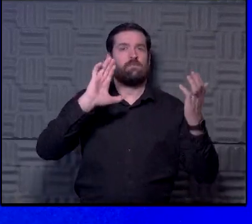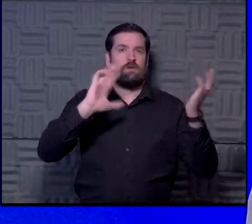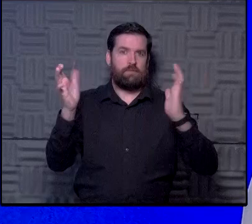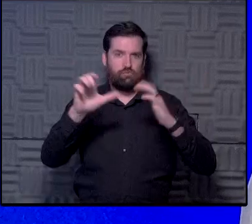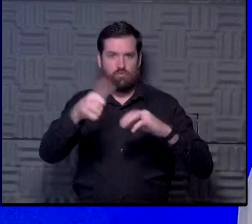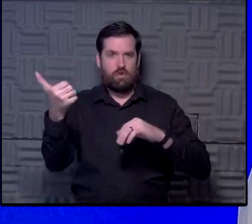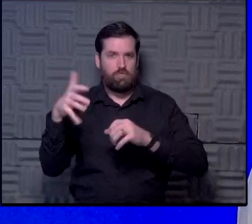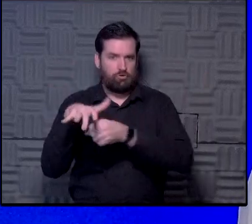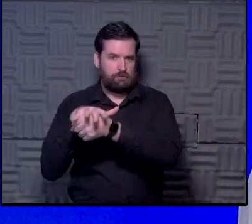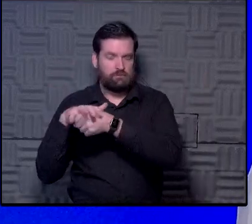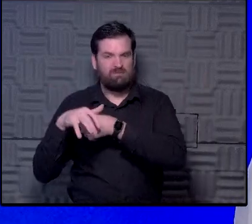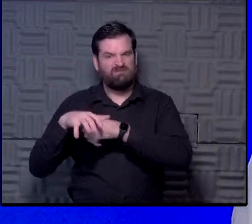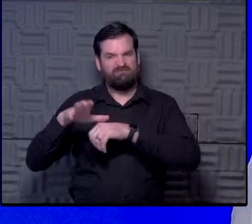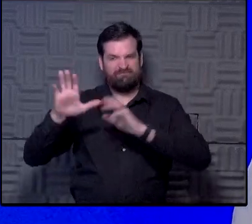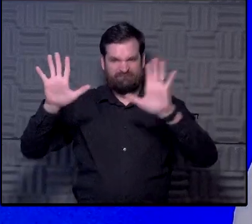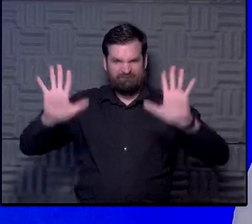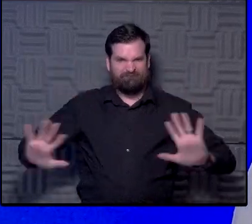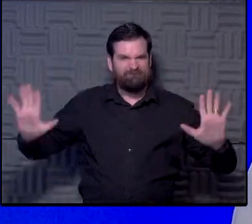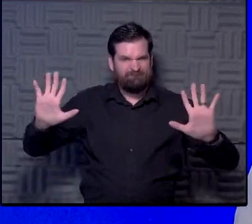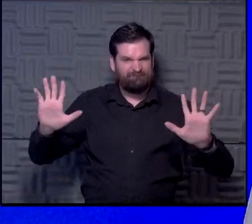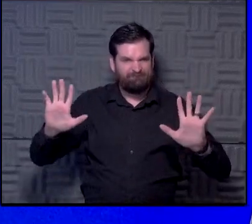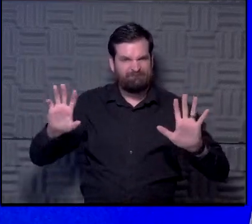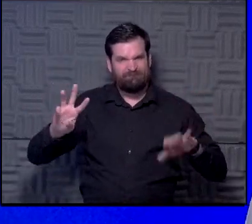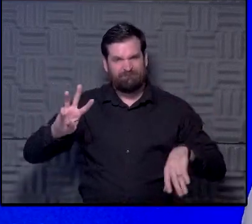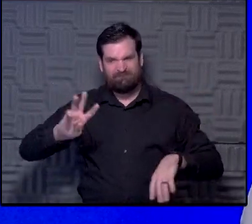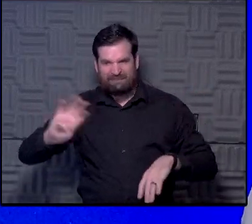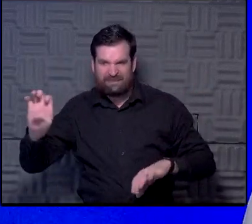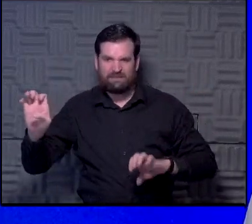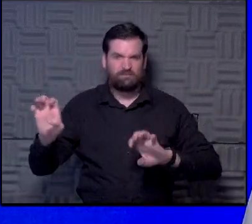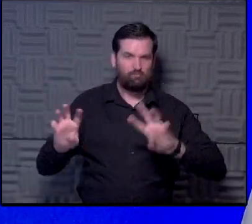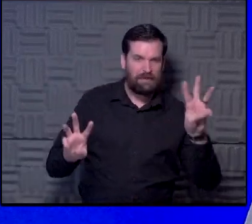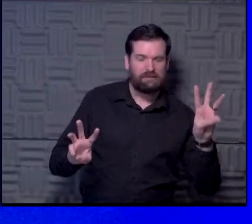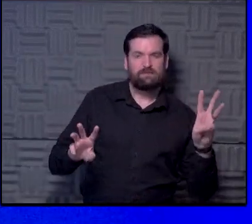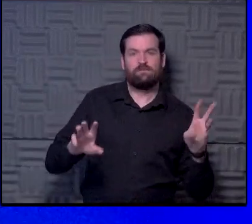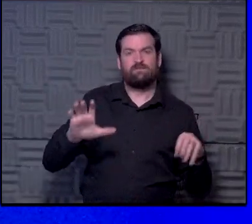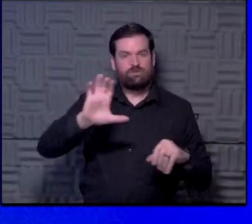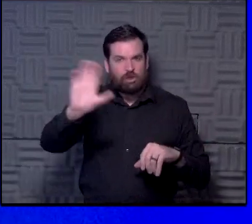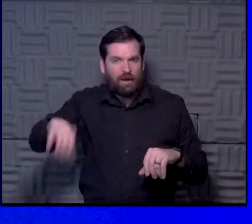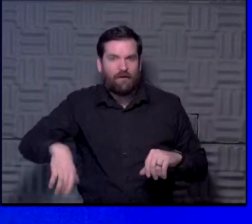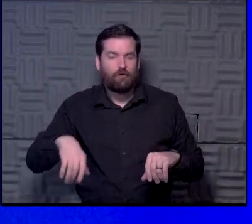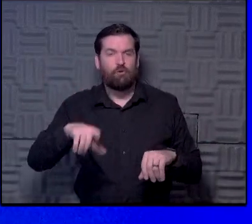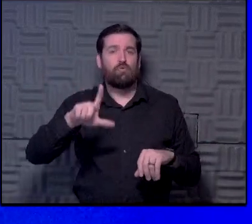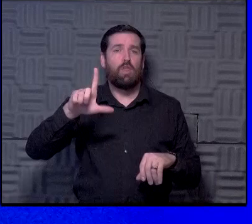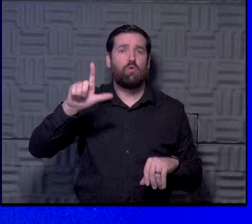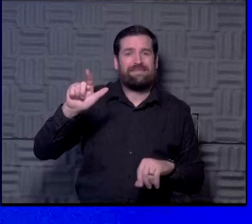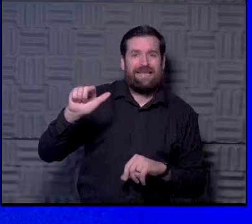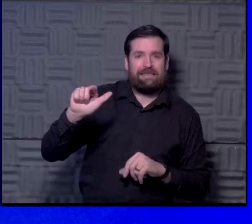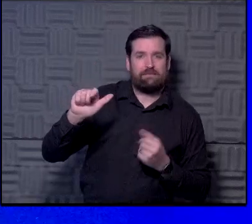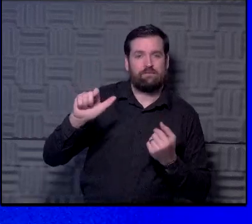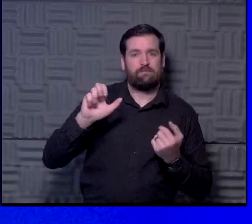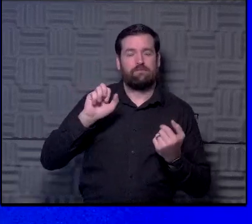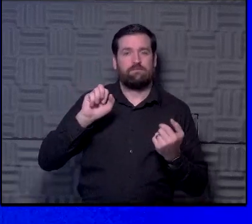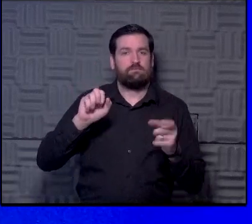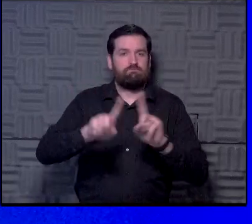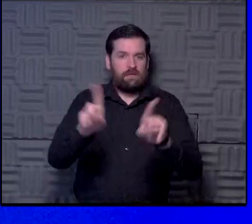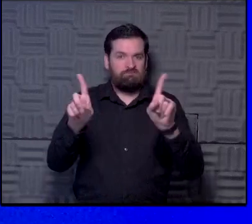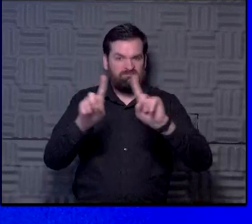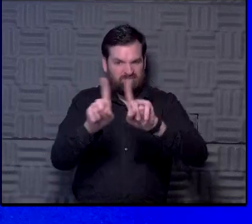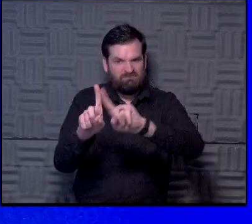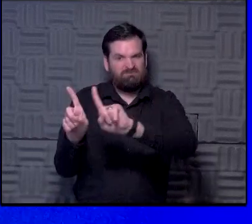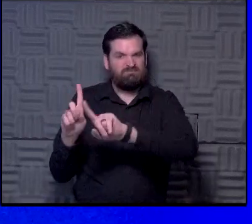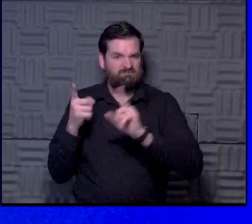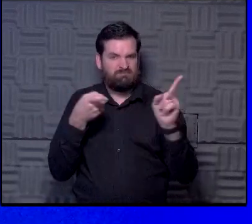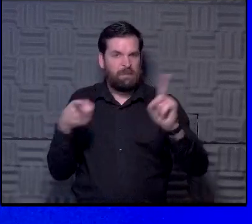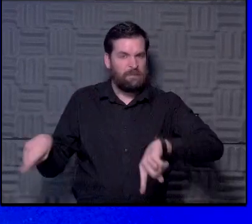some of our neighbors on the coast, or in Chicago, say, or down in Louisiana. But all of those things were going on.